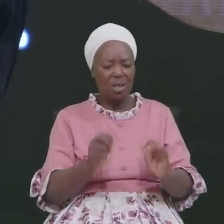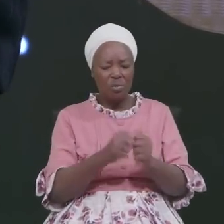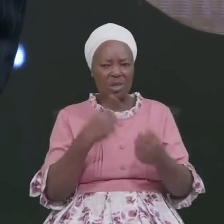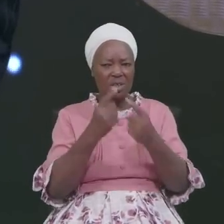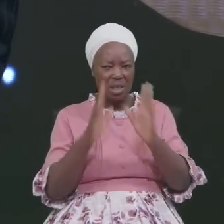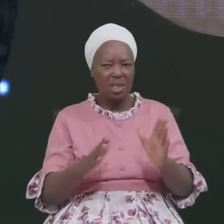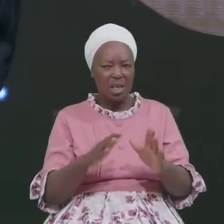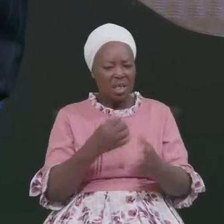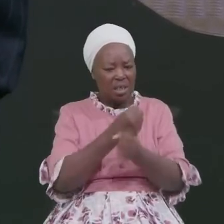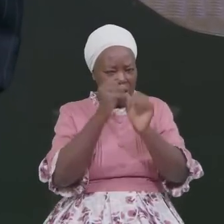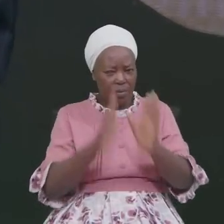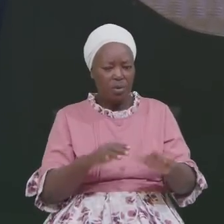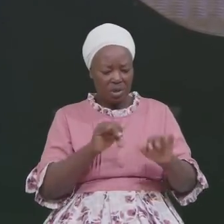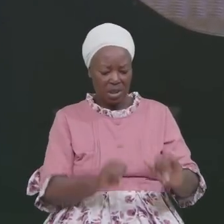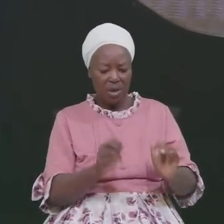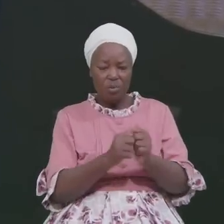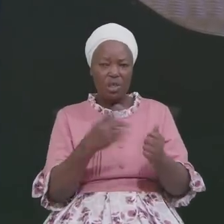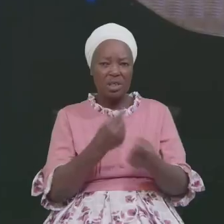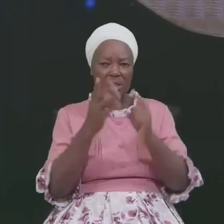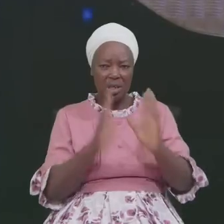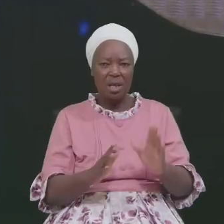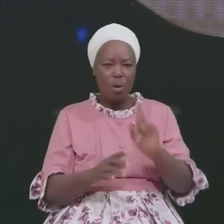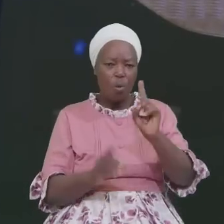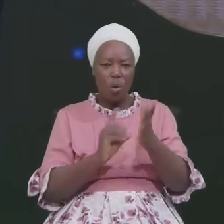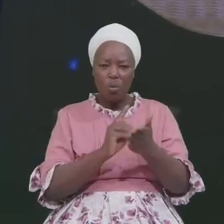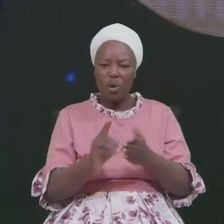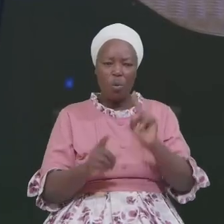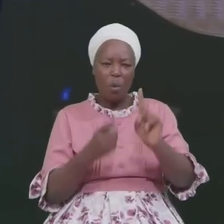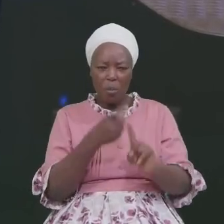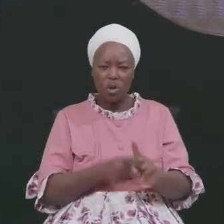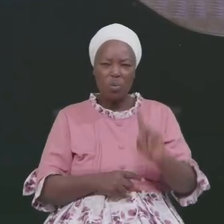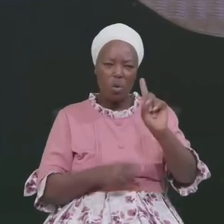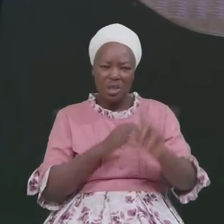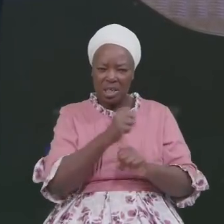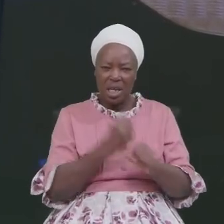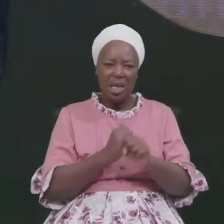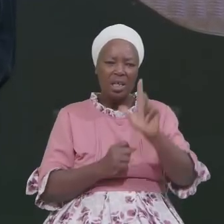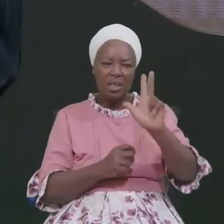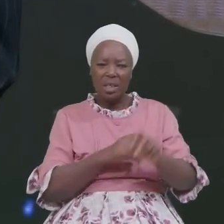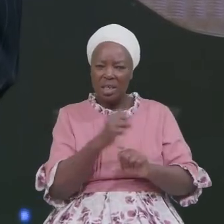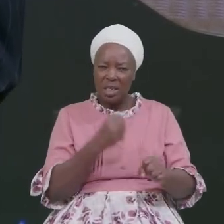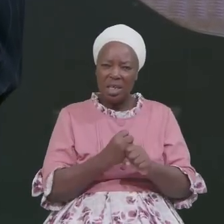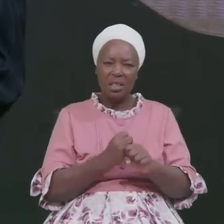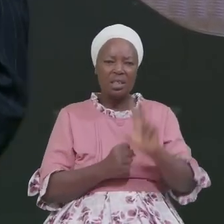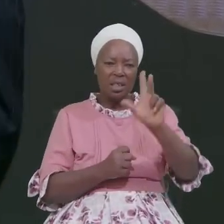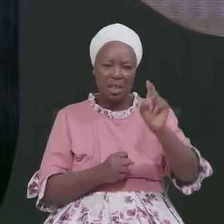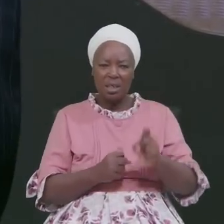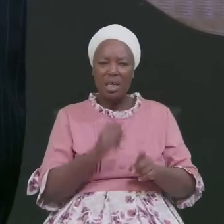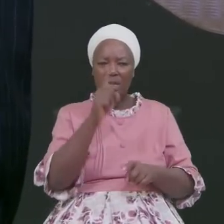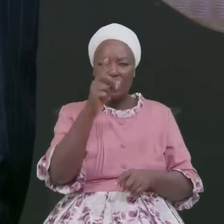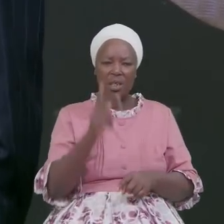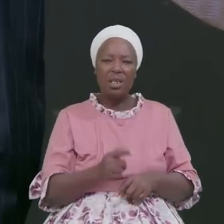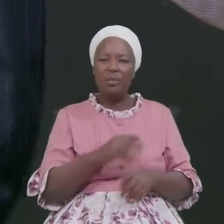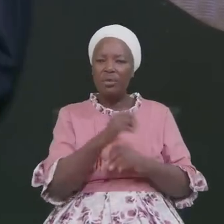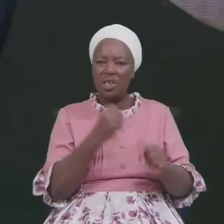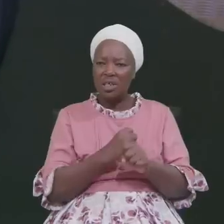Savior, stay with a sinner 1 week, 1 month, 1 year, 3 years, 3.5 years, and